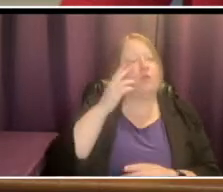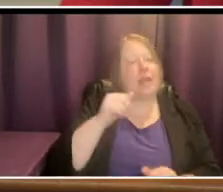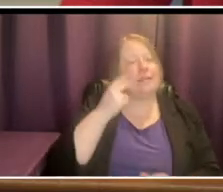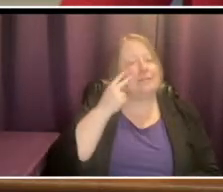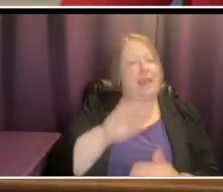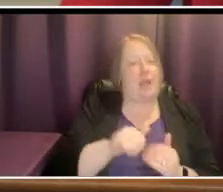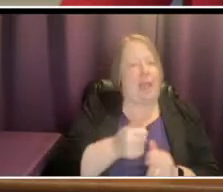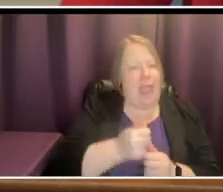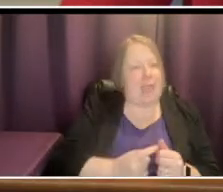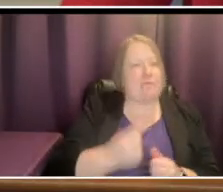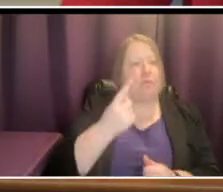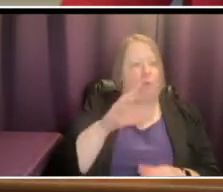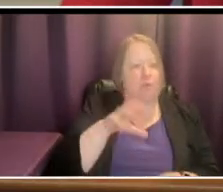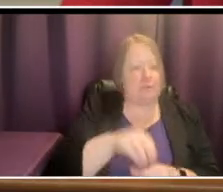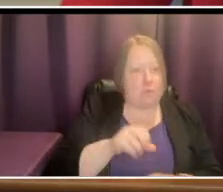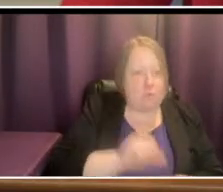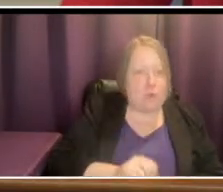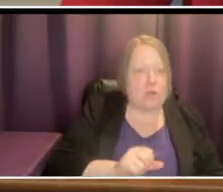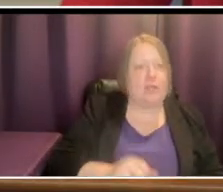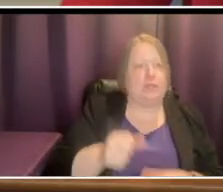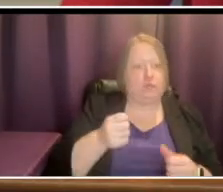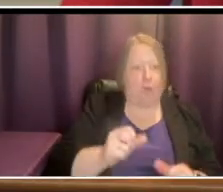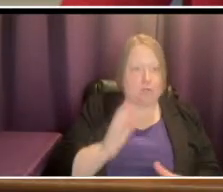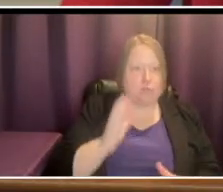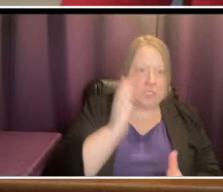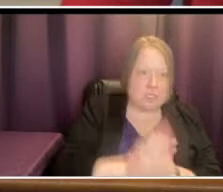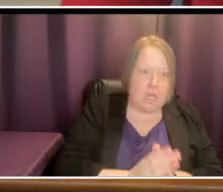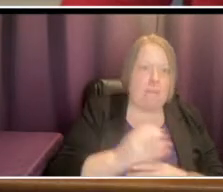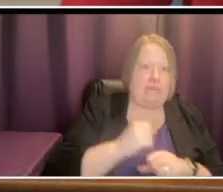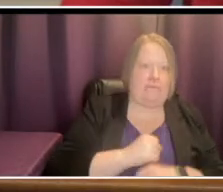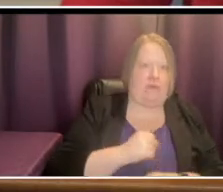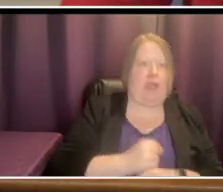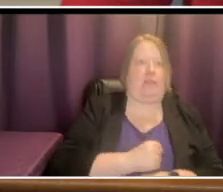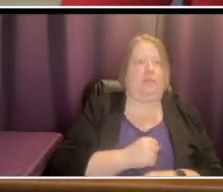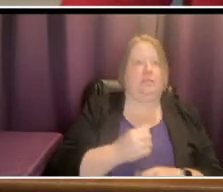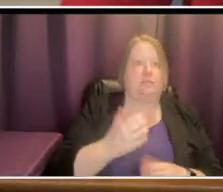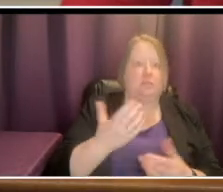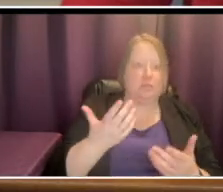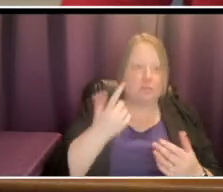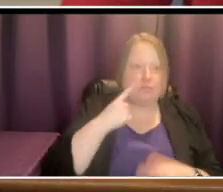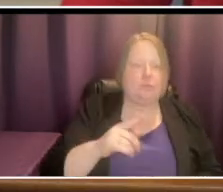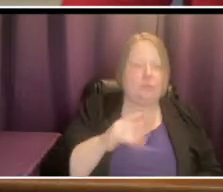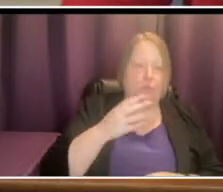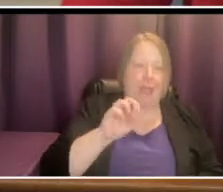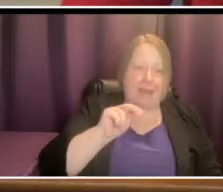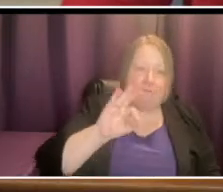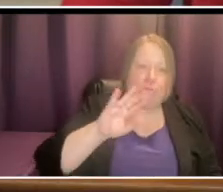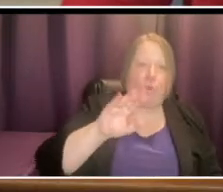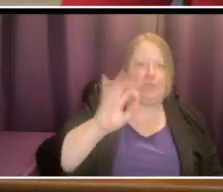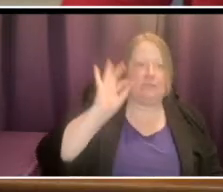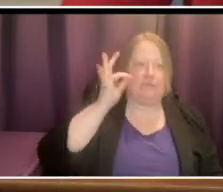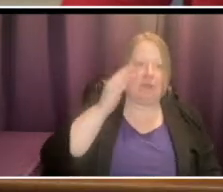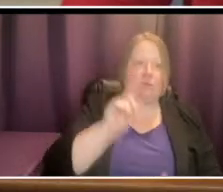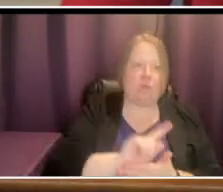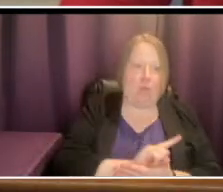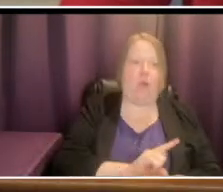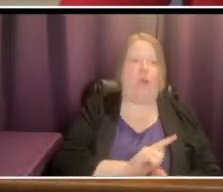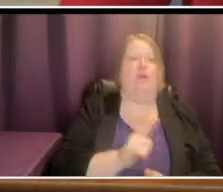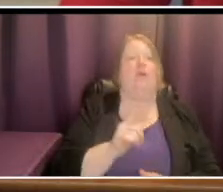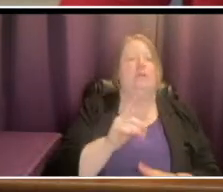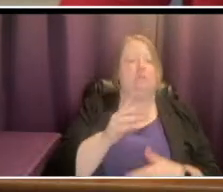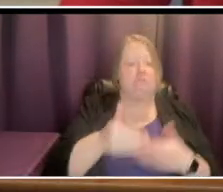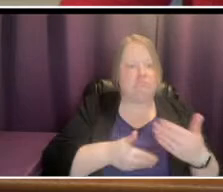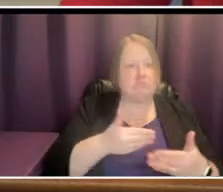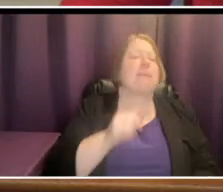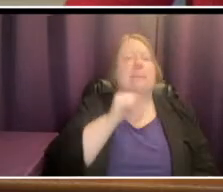enforcement deployed to the scene to put down the violence and secure the Capitol complex. Not just Democrats